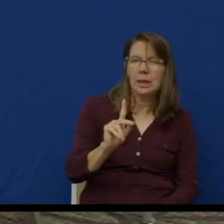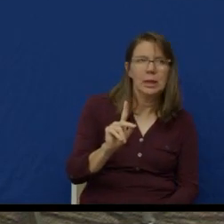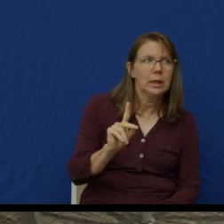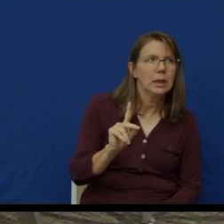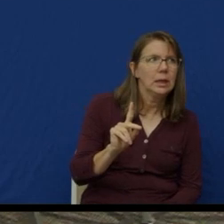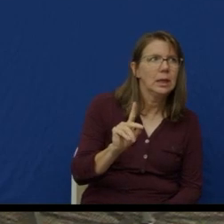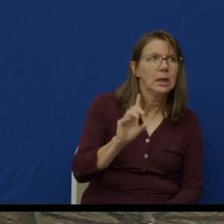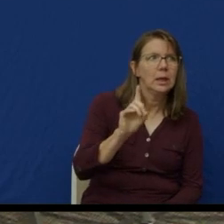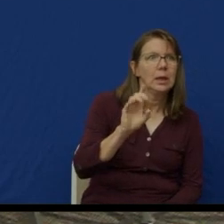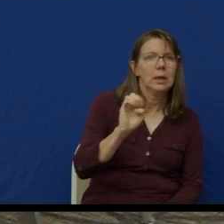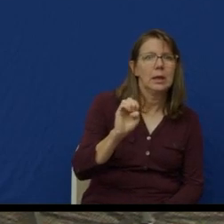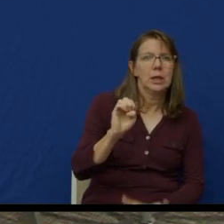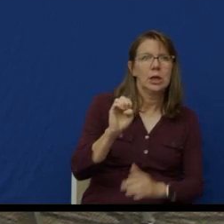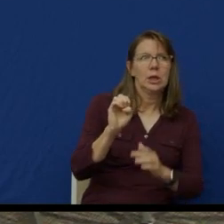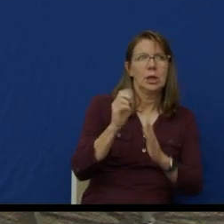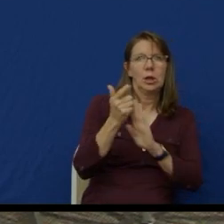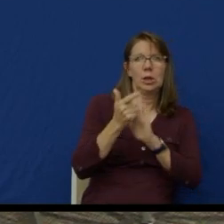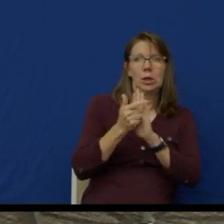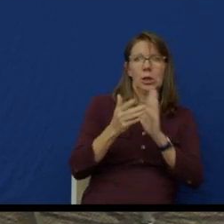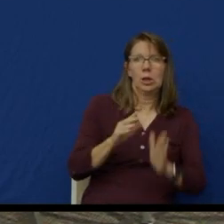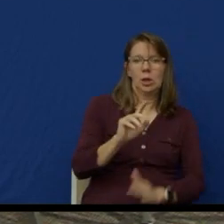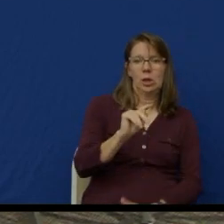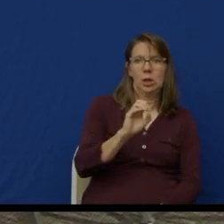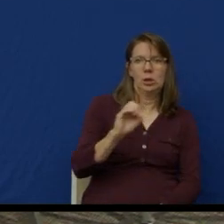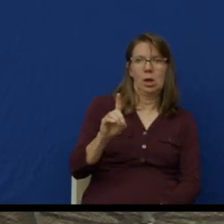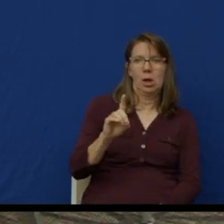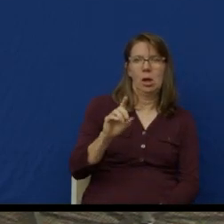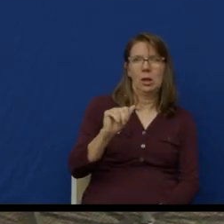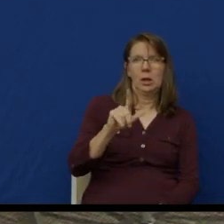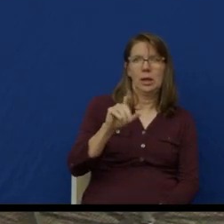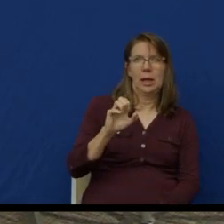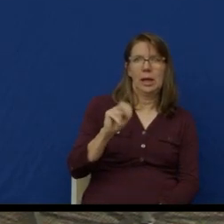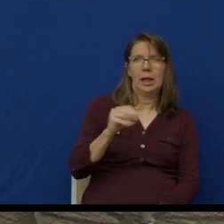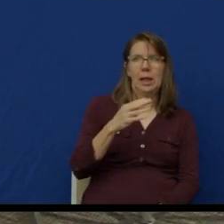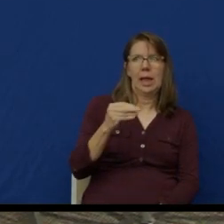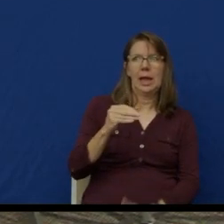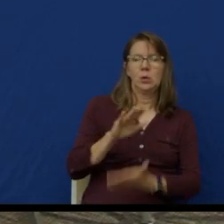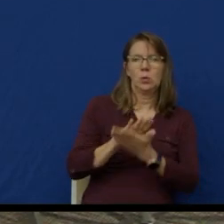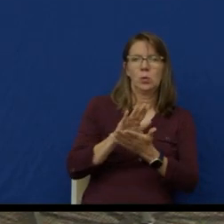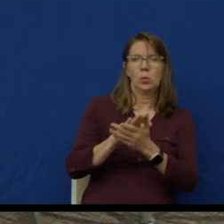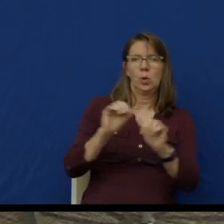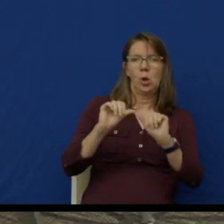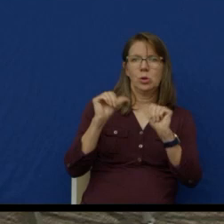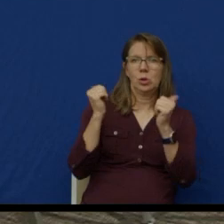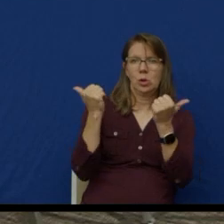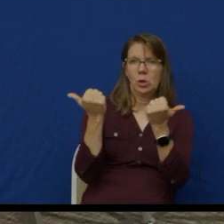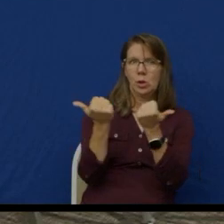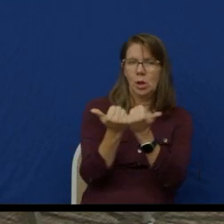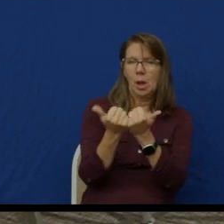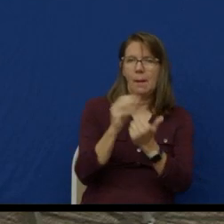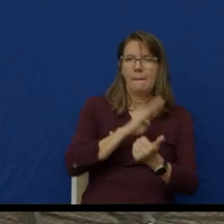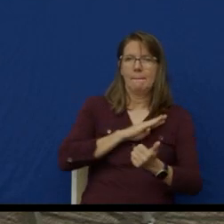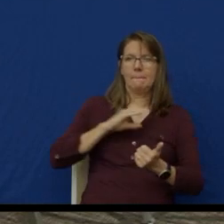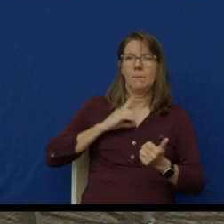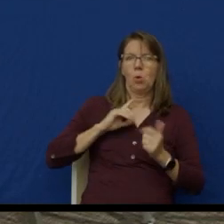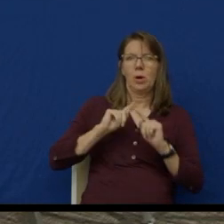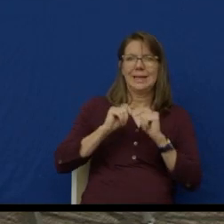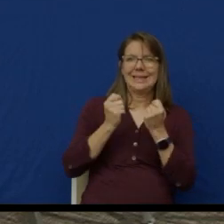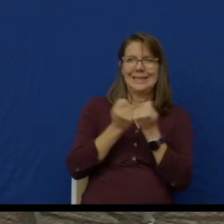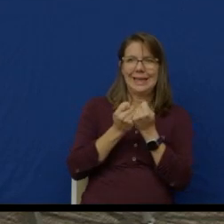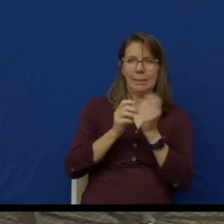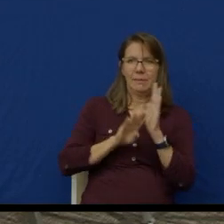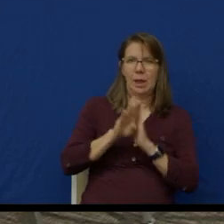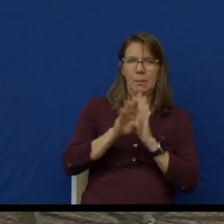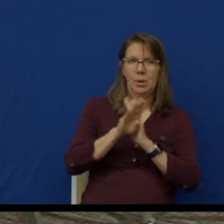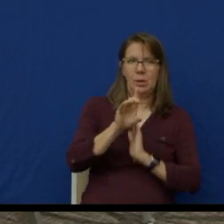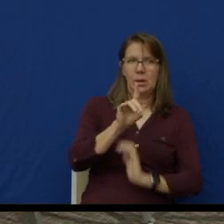General Counsel Todd Allen and Kentucky School Boards Association Director of Board Team Development Deborah Webb will